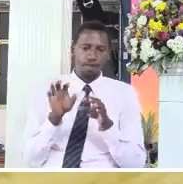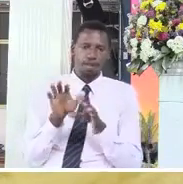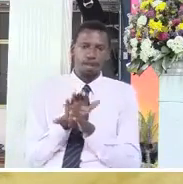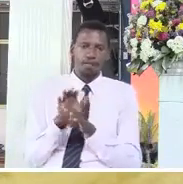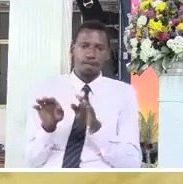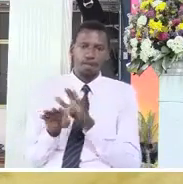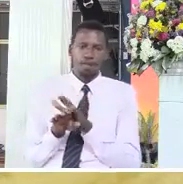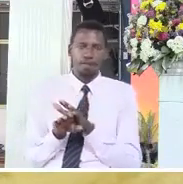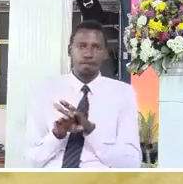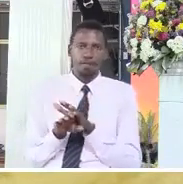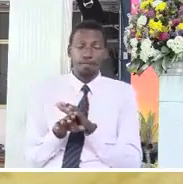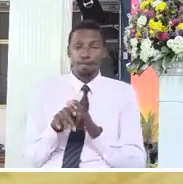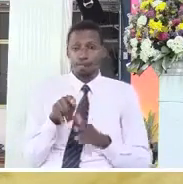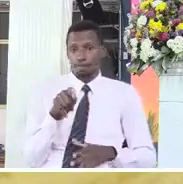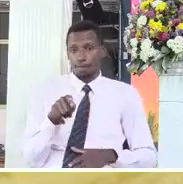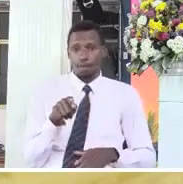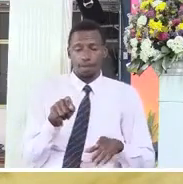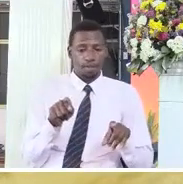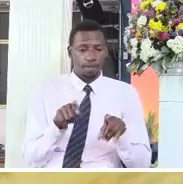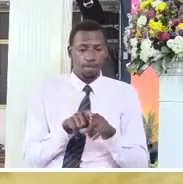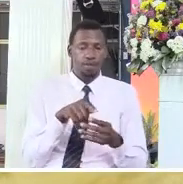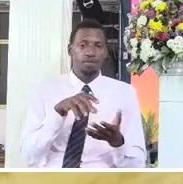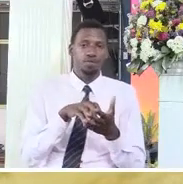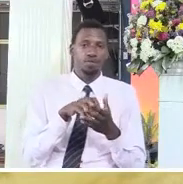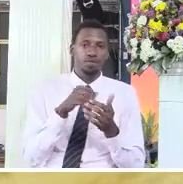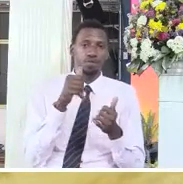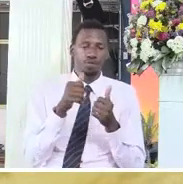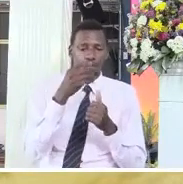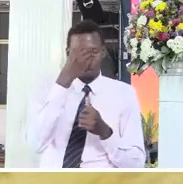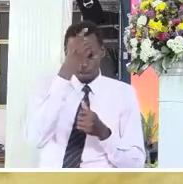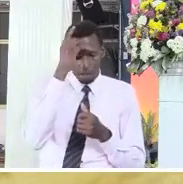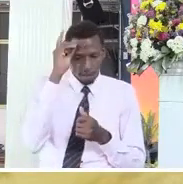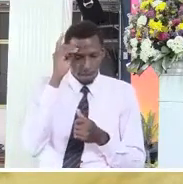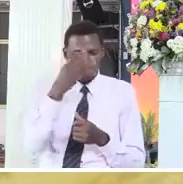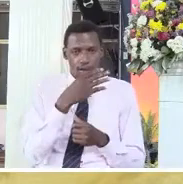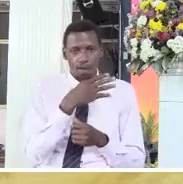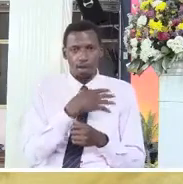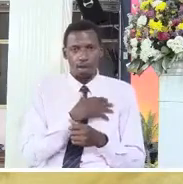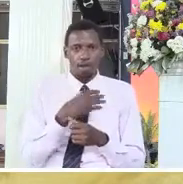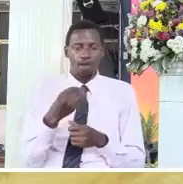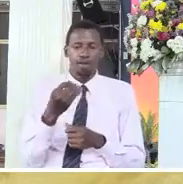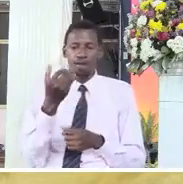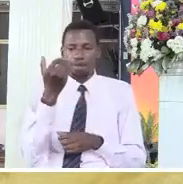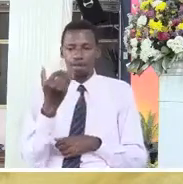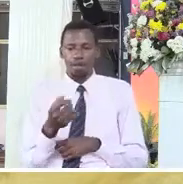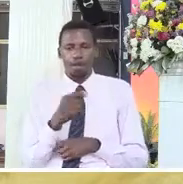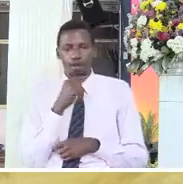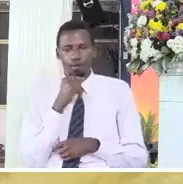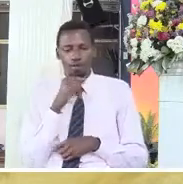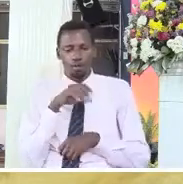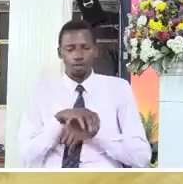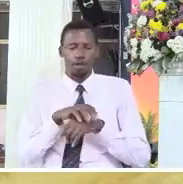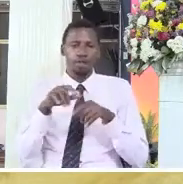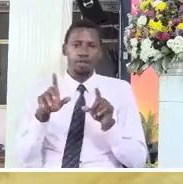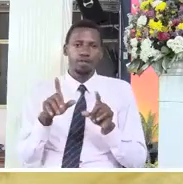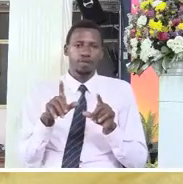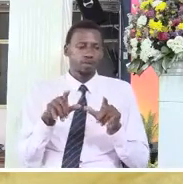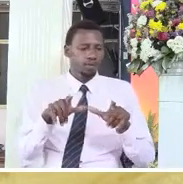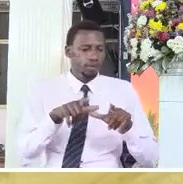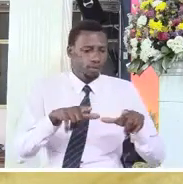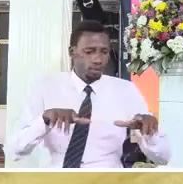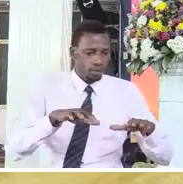same situation that Daniel and the young men, the young Hebrew boys find themselves in. They are in a strange land. They